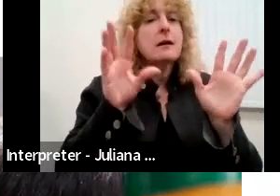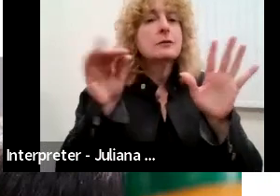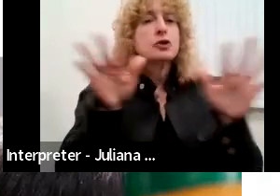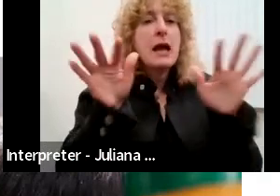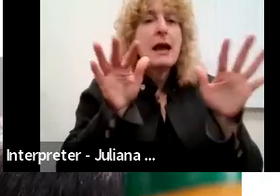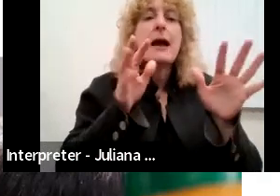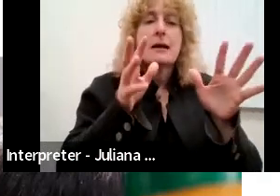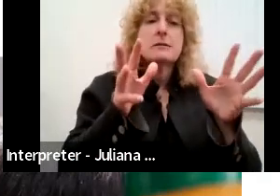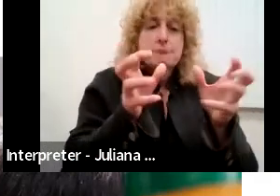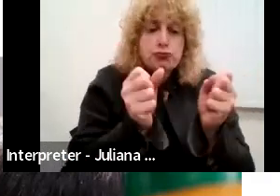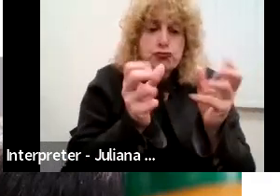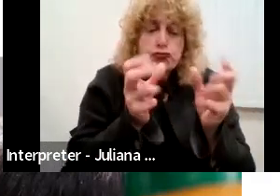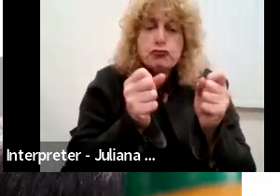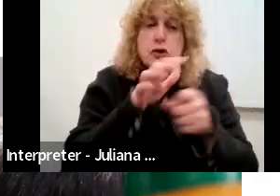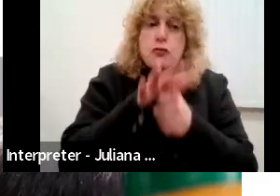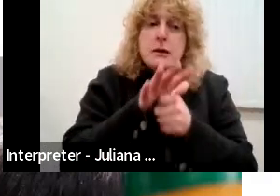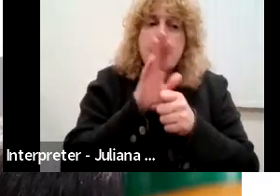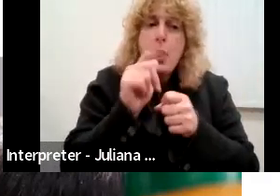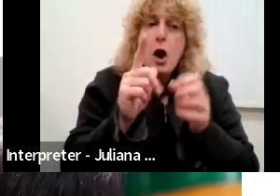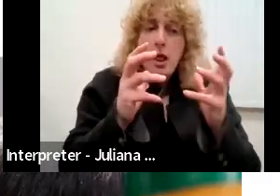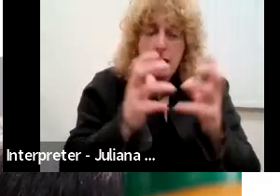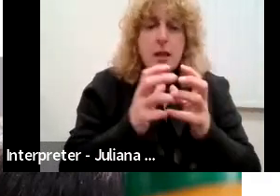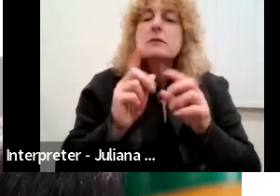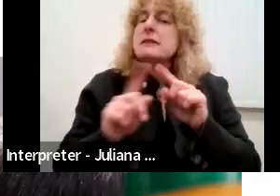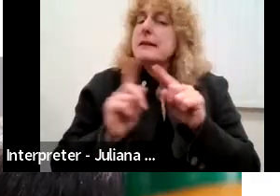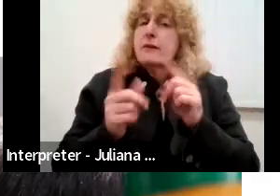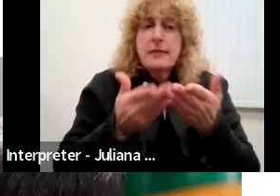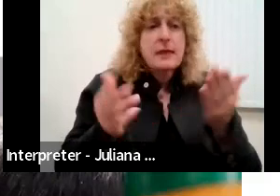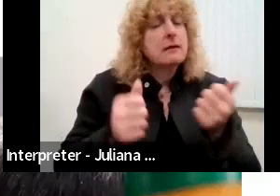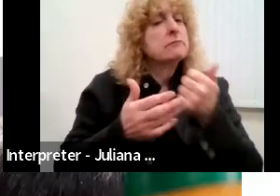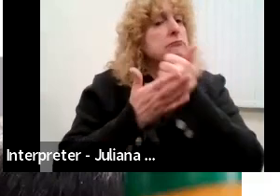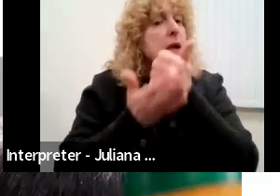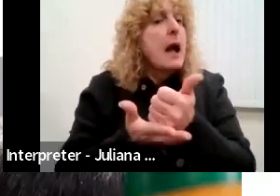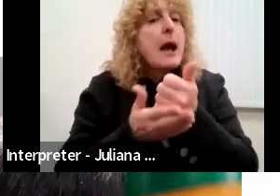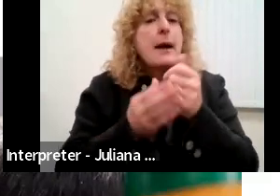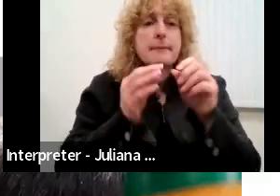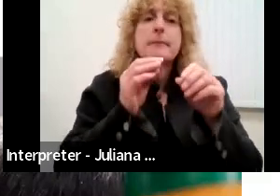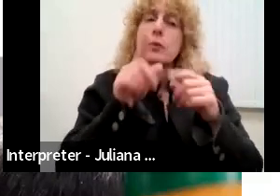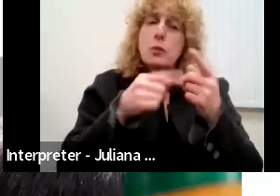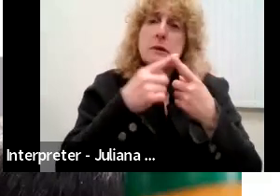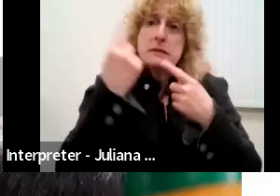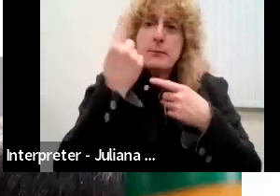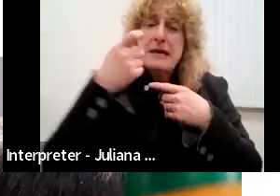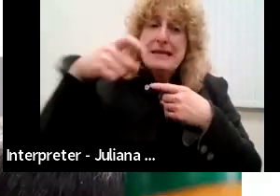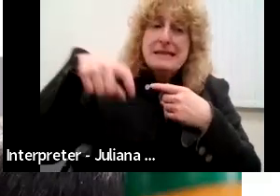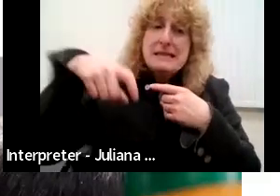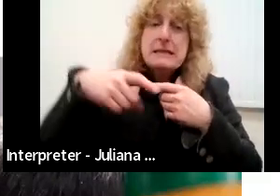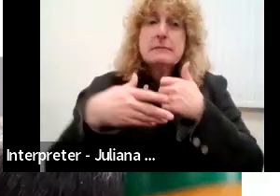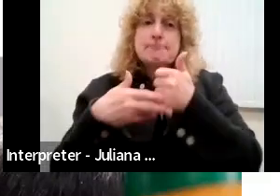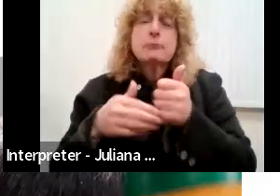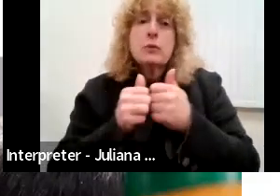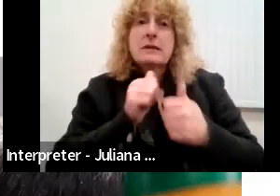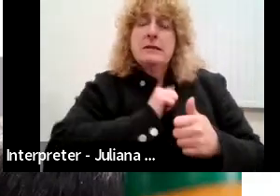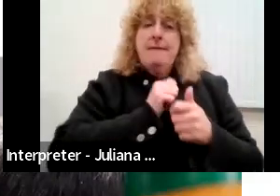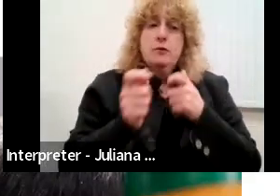balls, all of those different things can be helpful in those different moments where someone needs assistance with